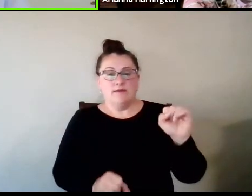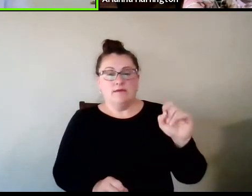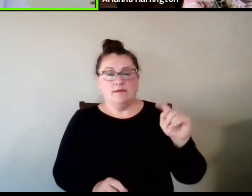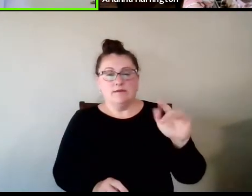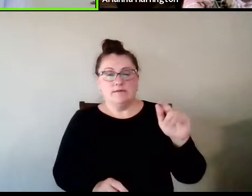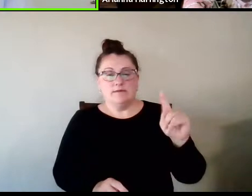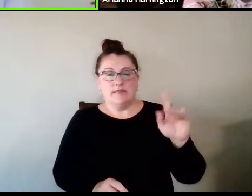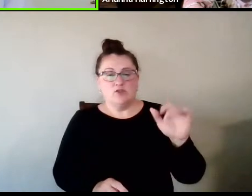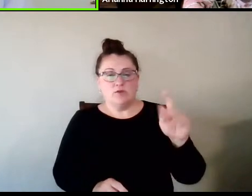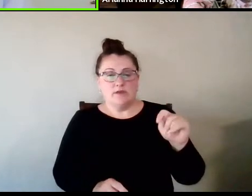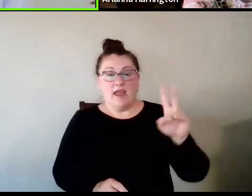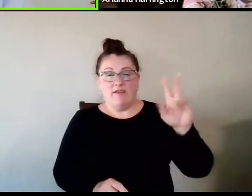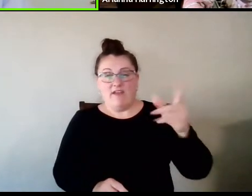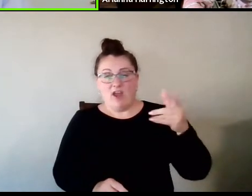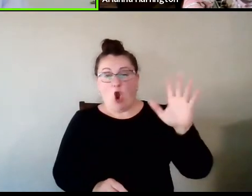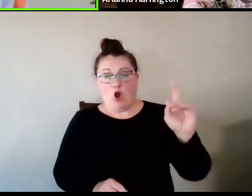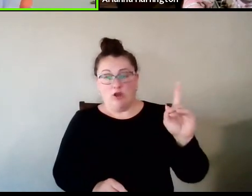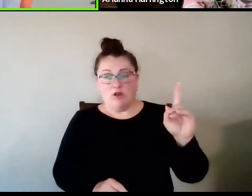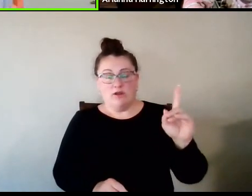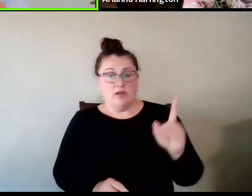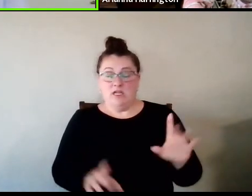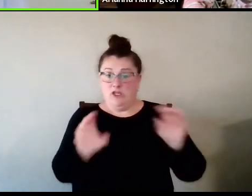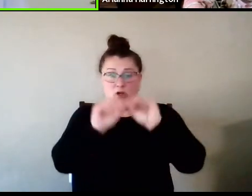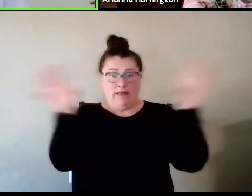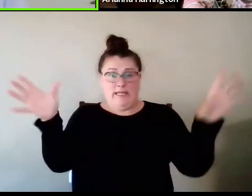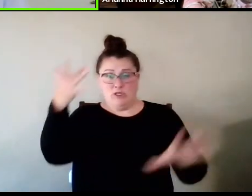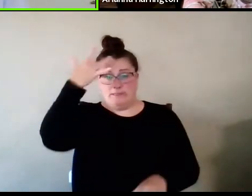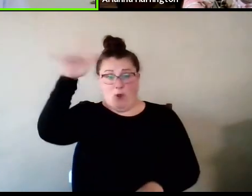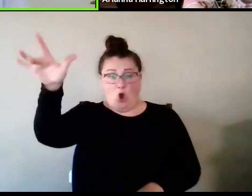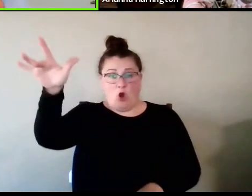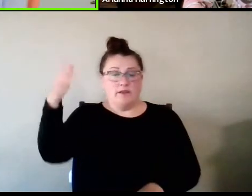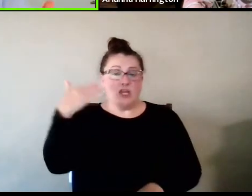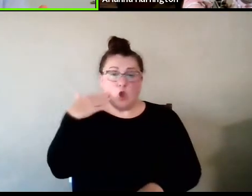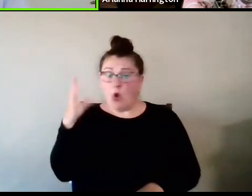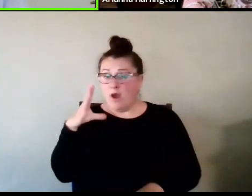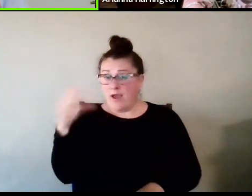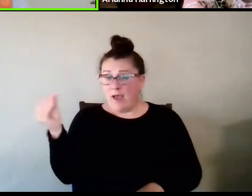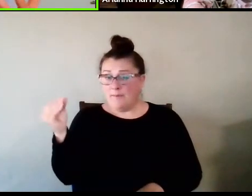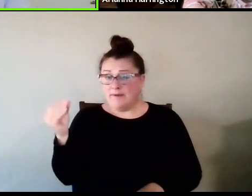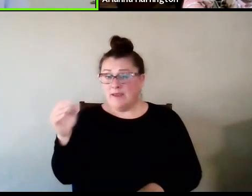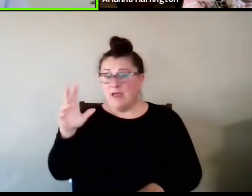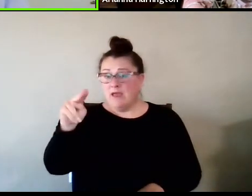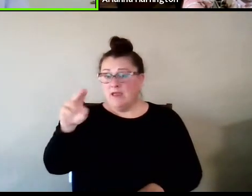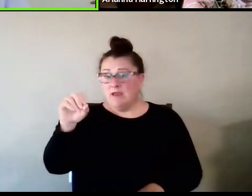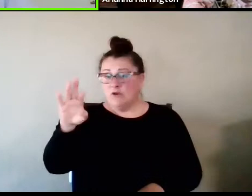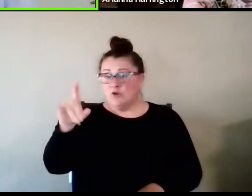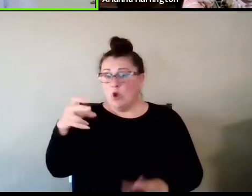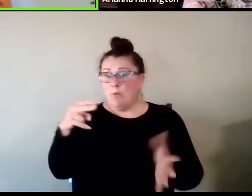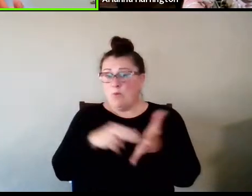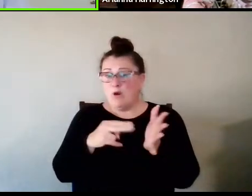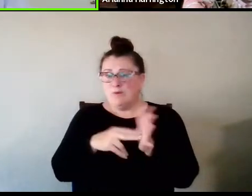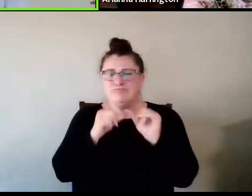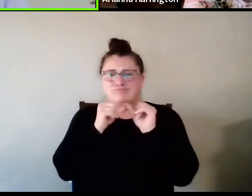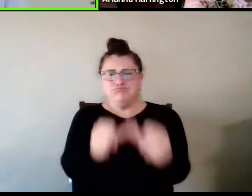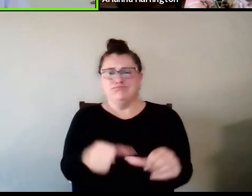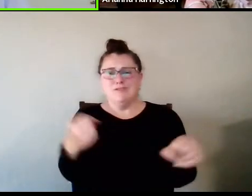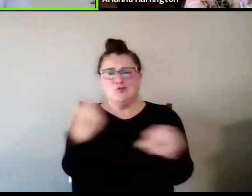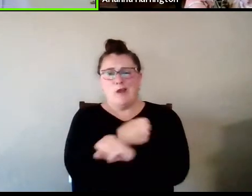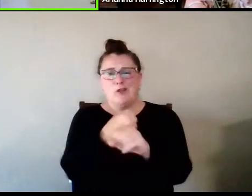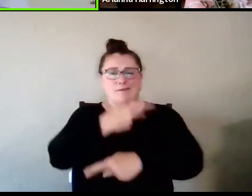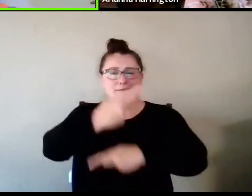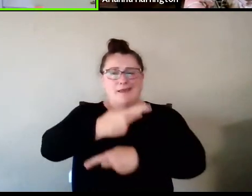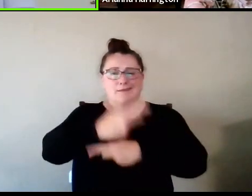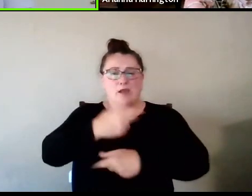Vanguard, they're very clear. They're smart. They know that a company that has a noble purpose, a long-term strategy, takes care of all of the